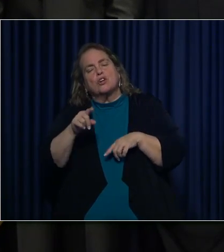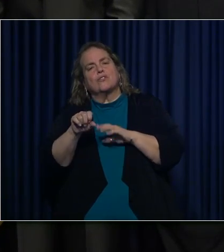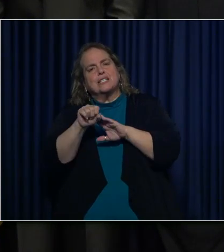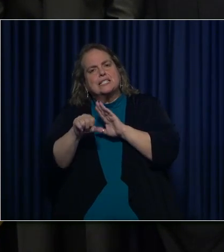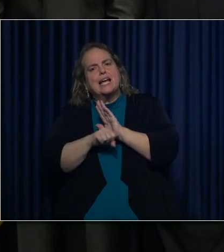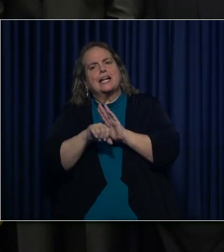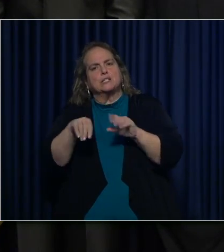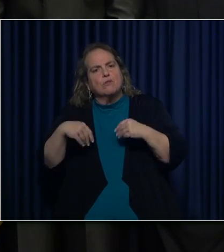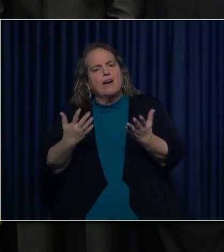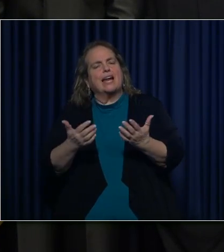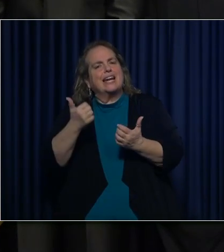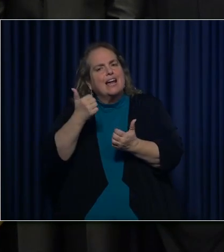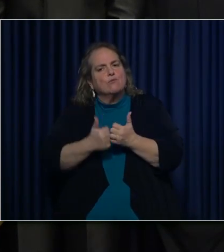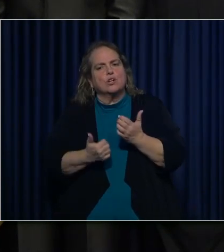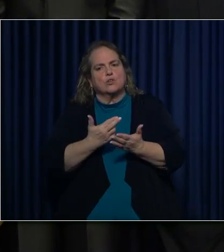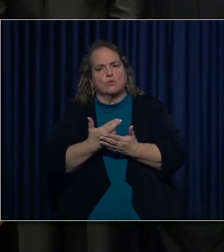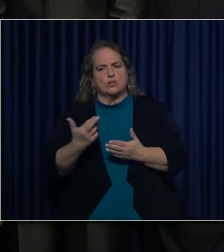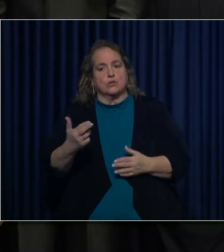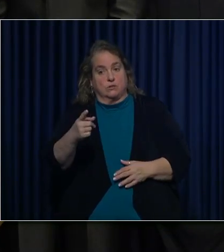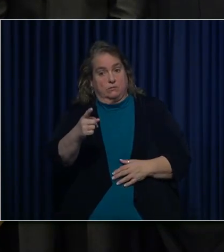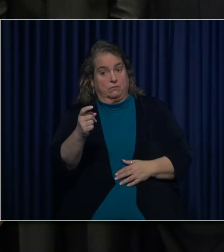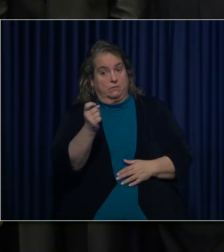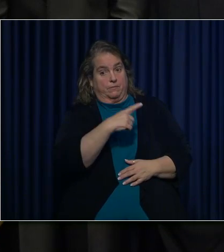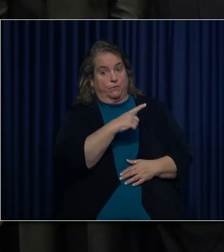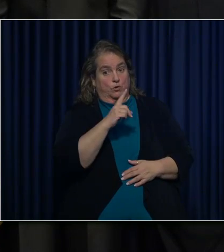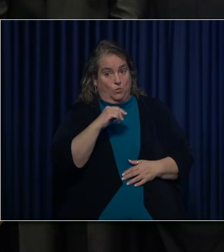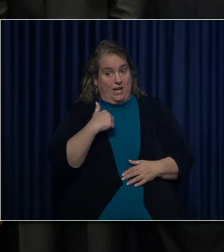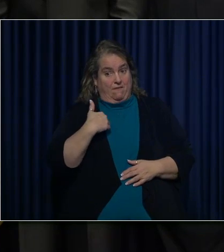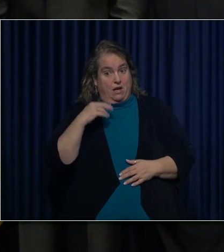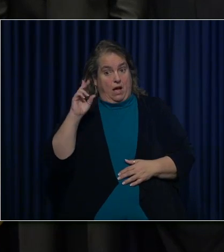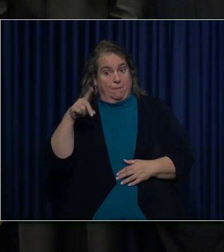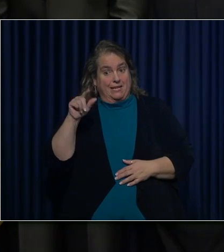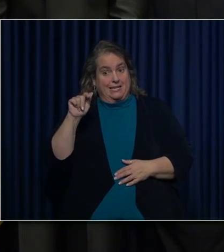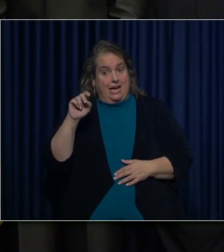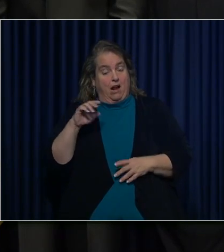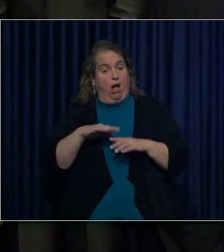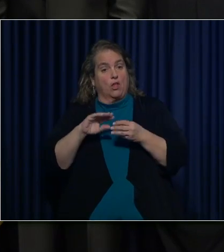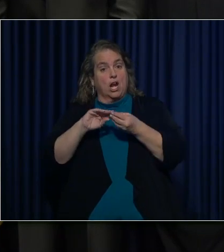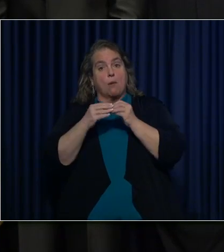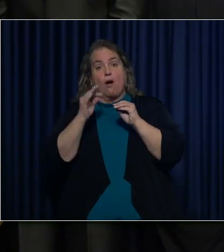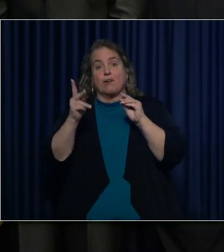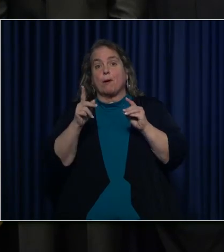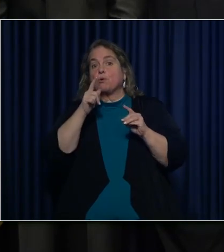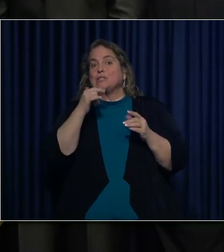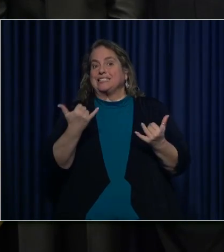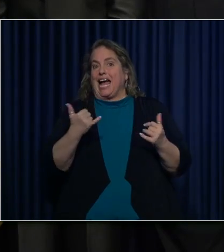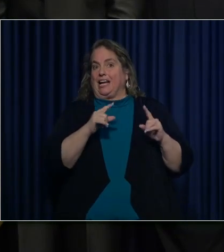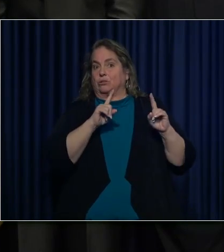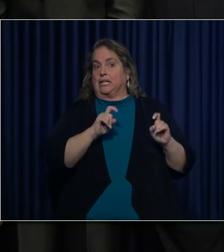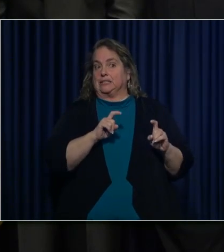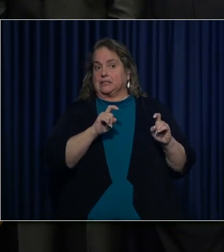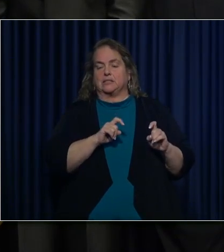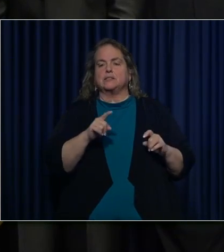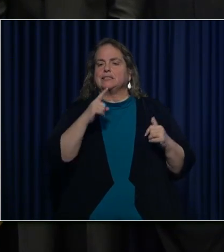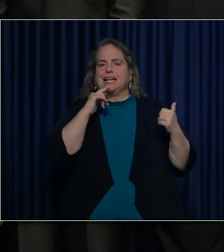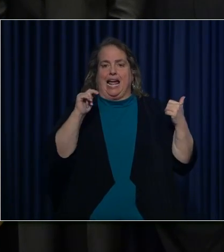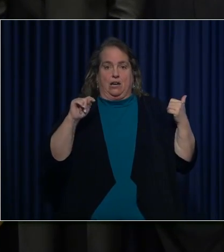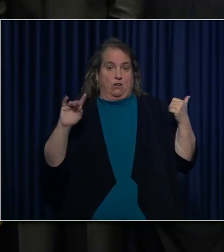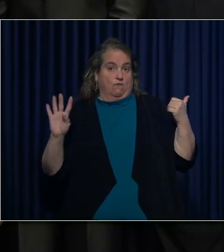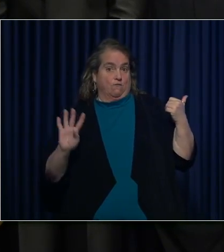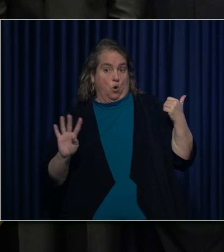single resource. Do we have an update on the number of people who are being tested? That will update at 4